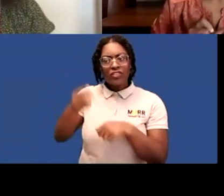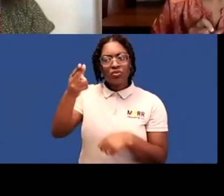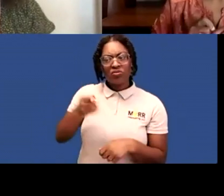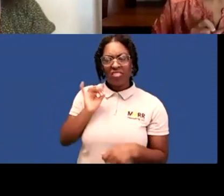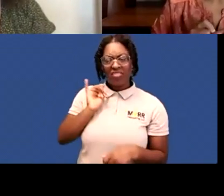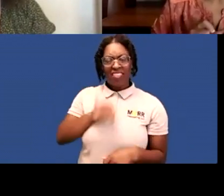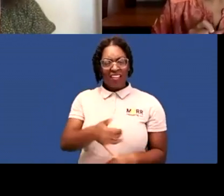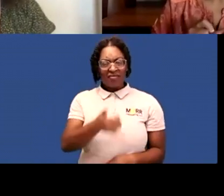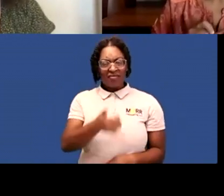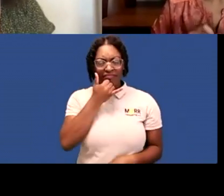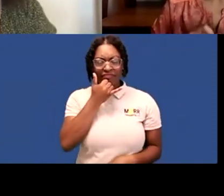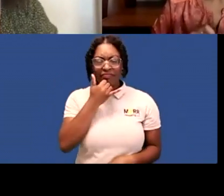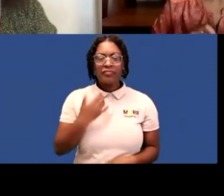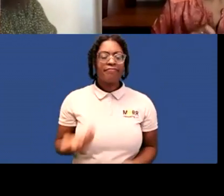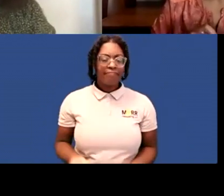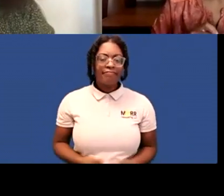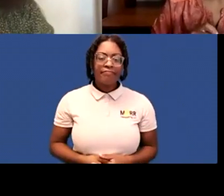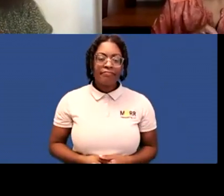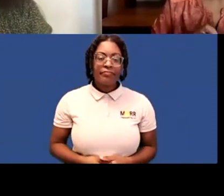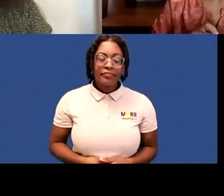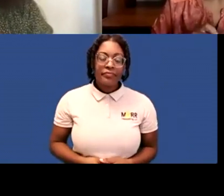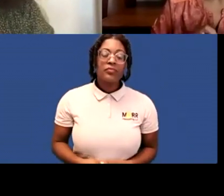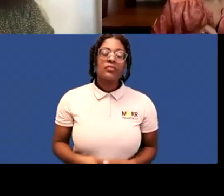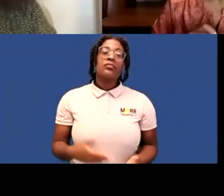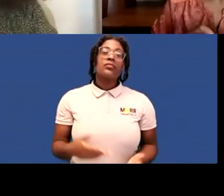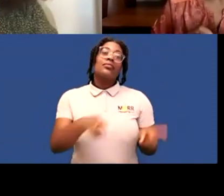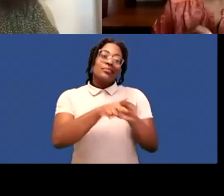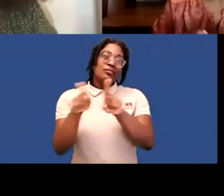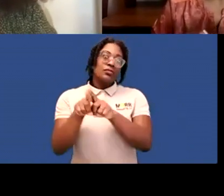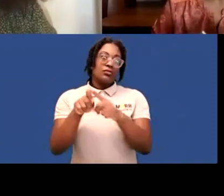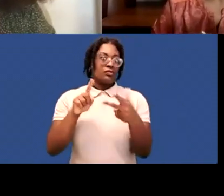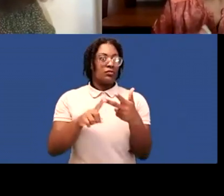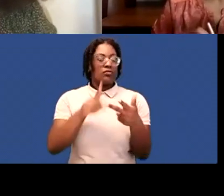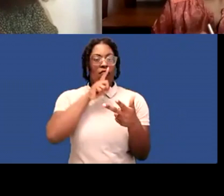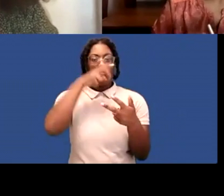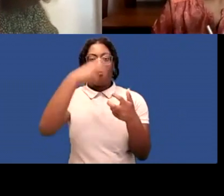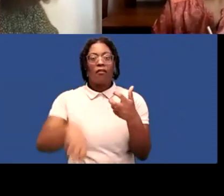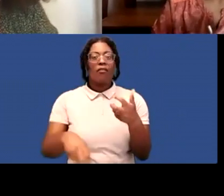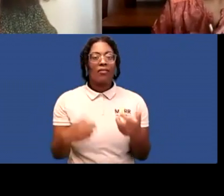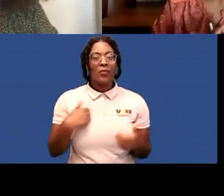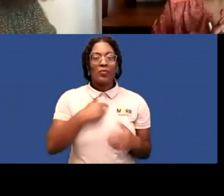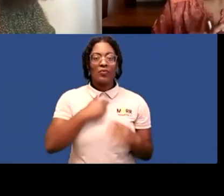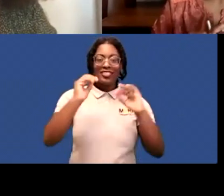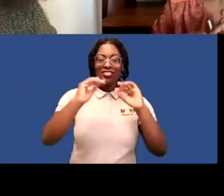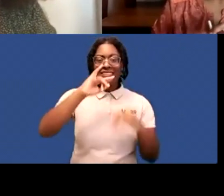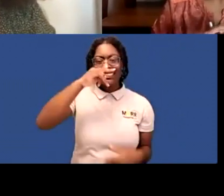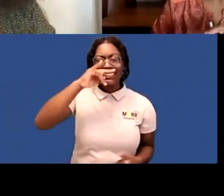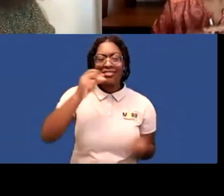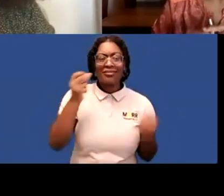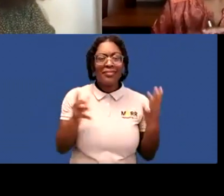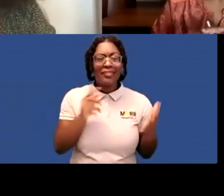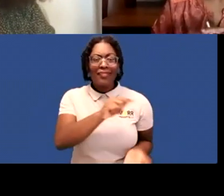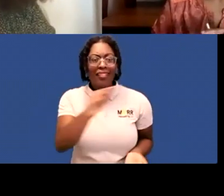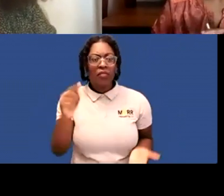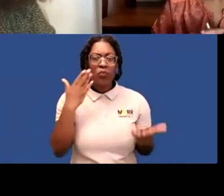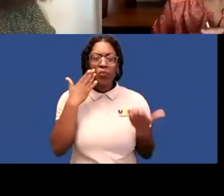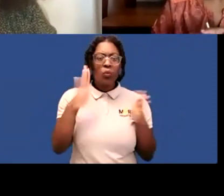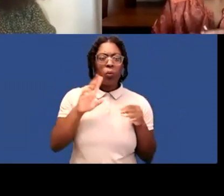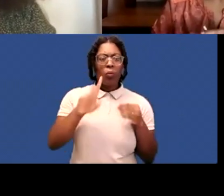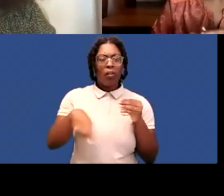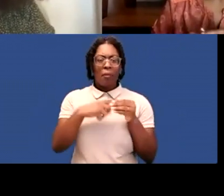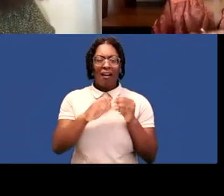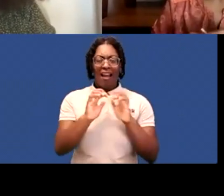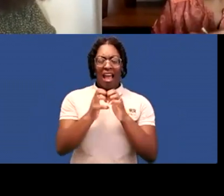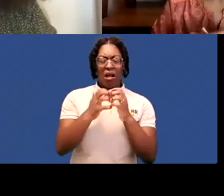don't even know the off button. They're still learning where the mute button is, the off button, if they're on screen or not. I find